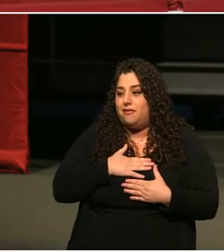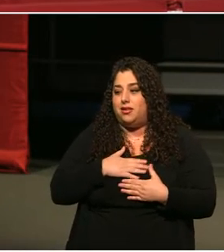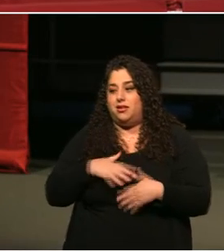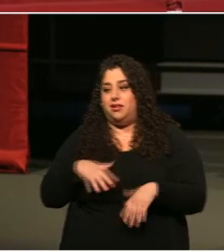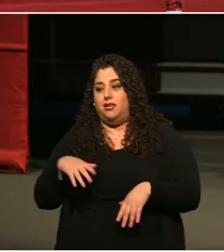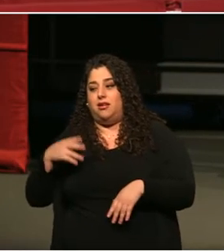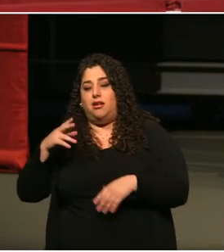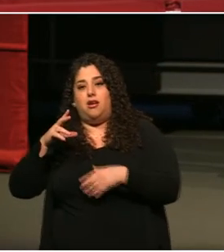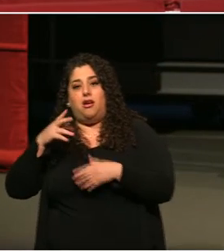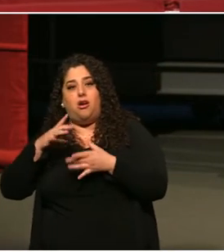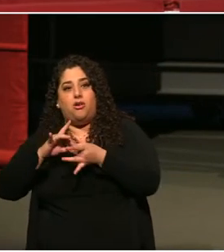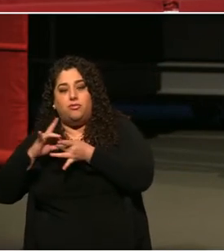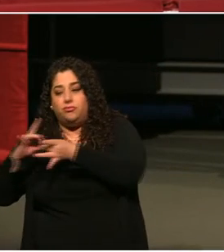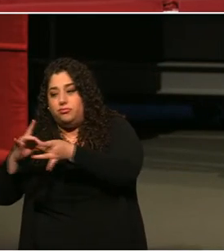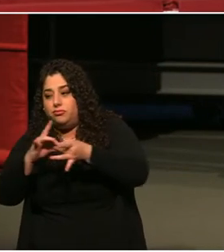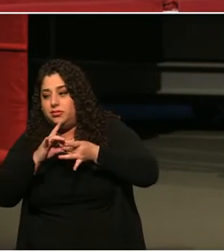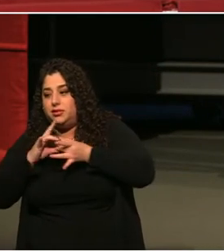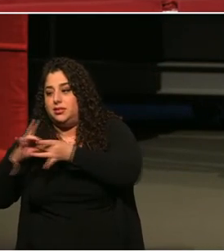humanity, truth,